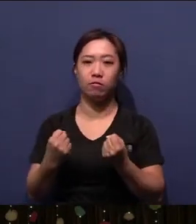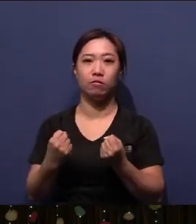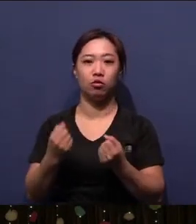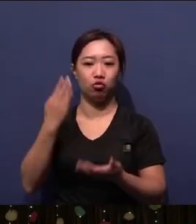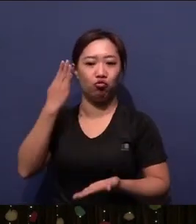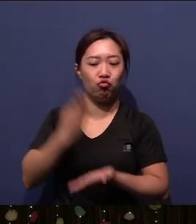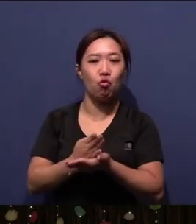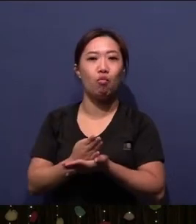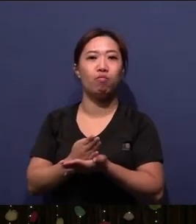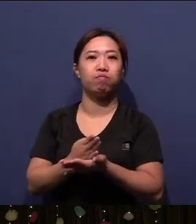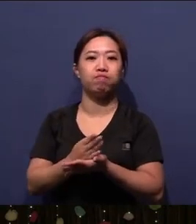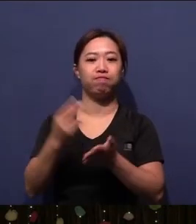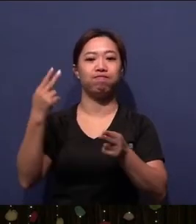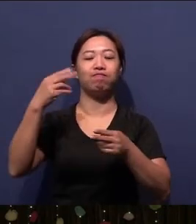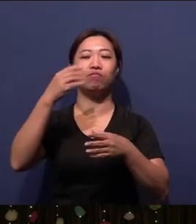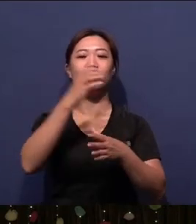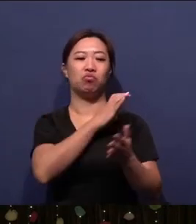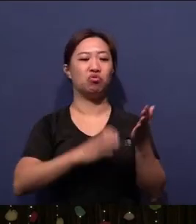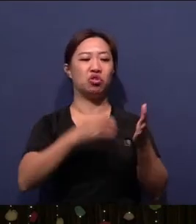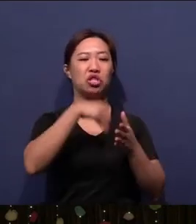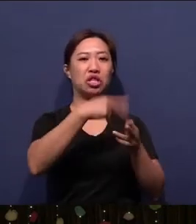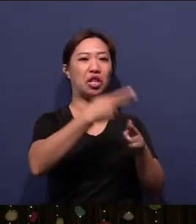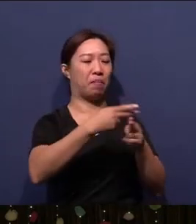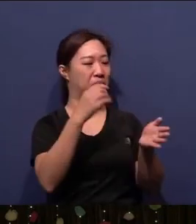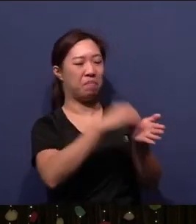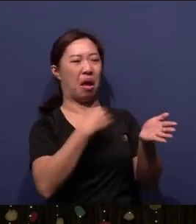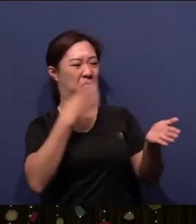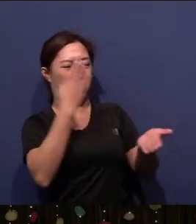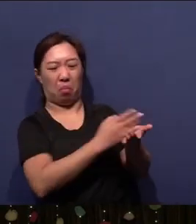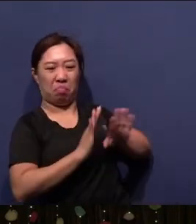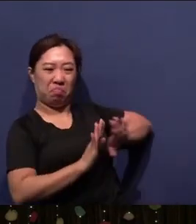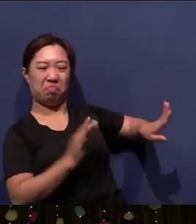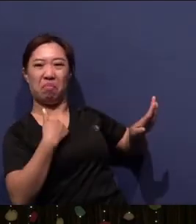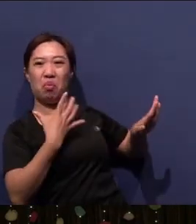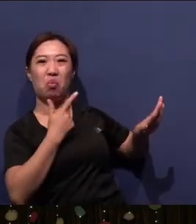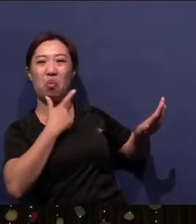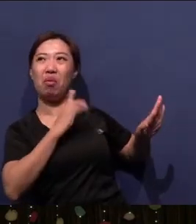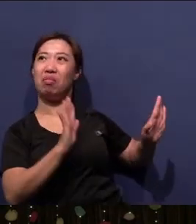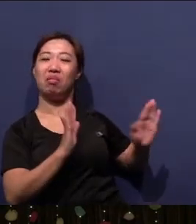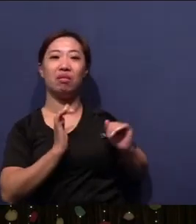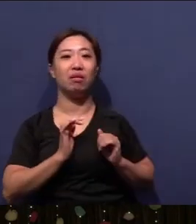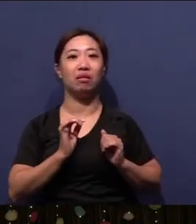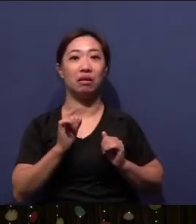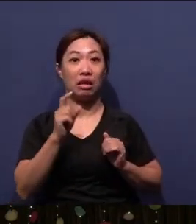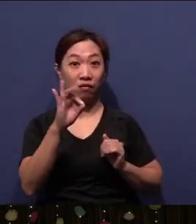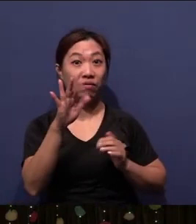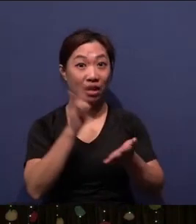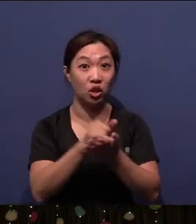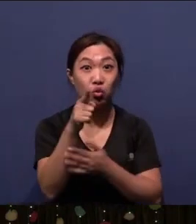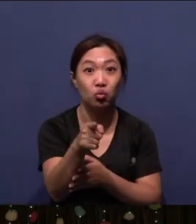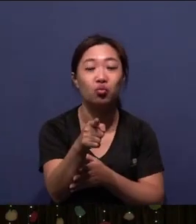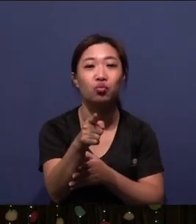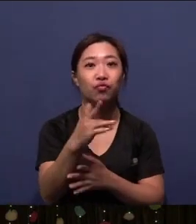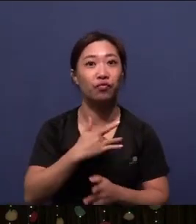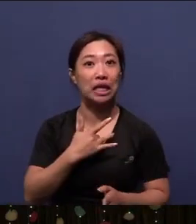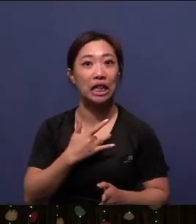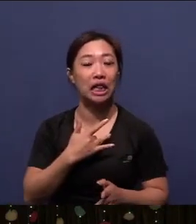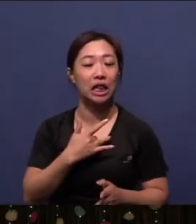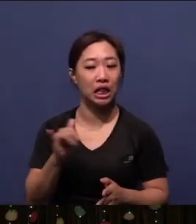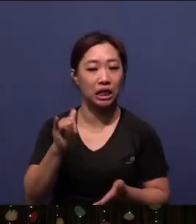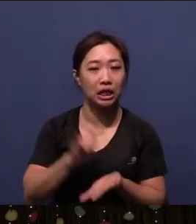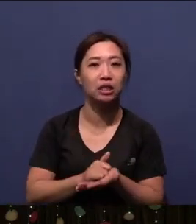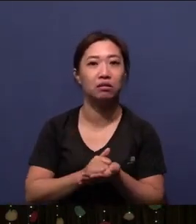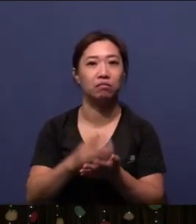stop being a nominal Christian." So if that's you, I want to call, I want to challenge you to respond to Jesus